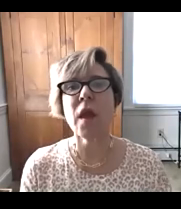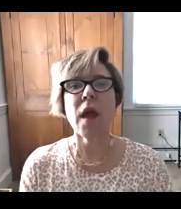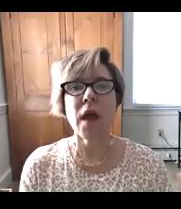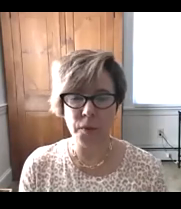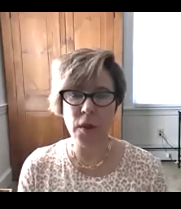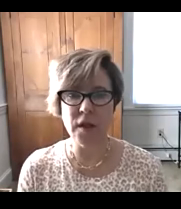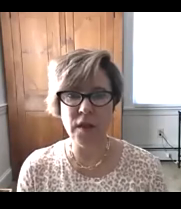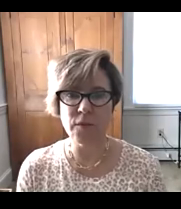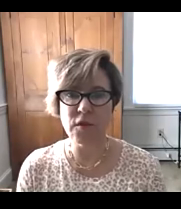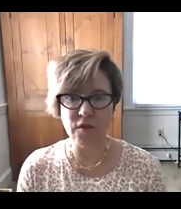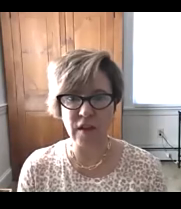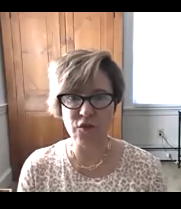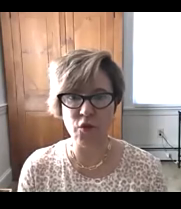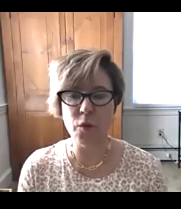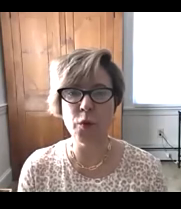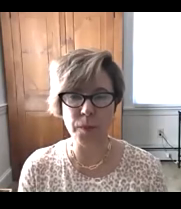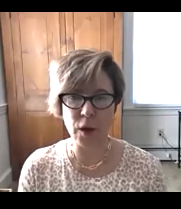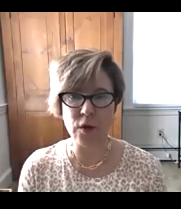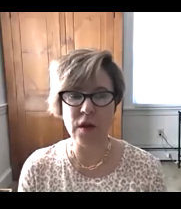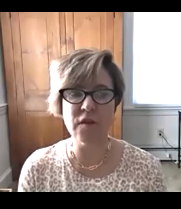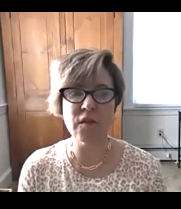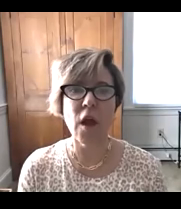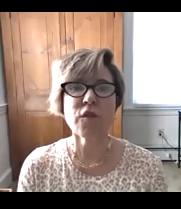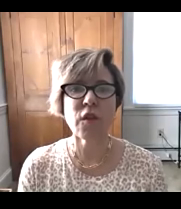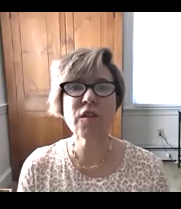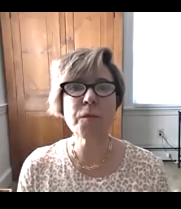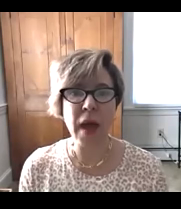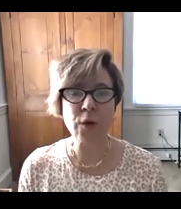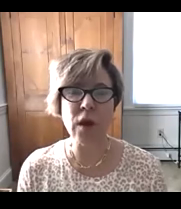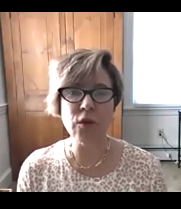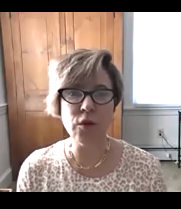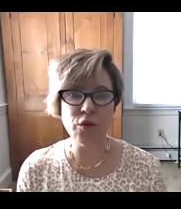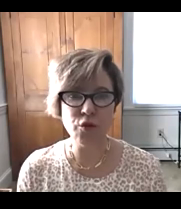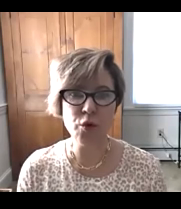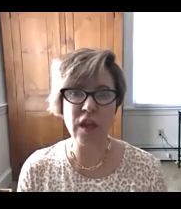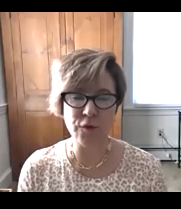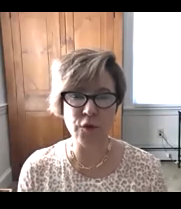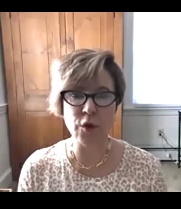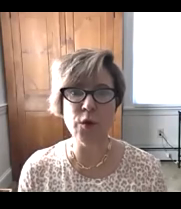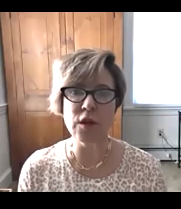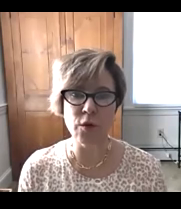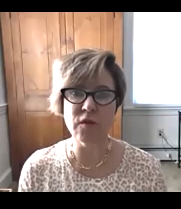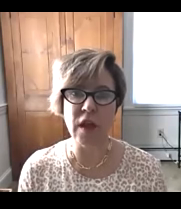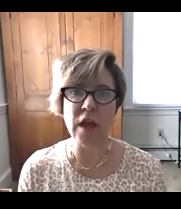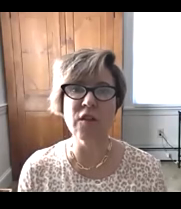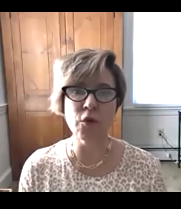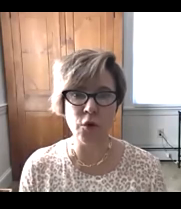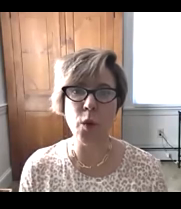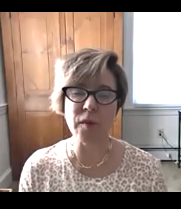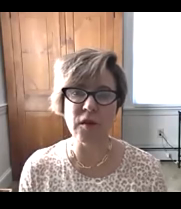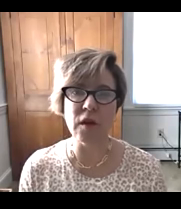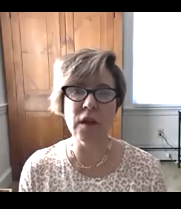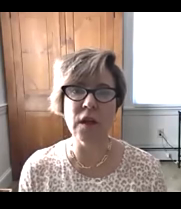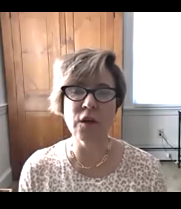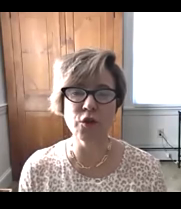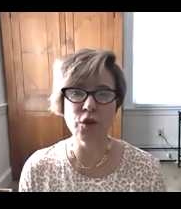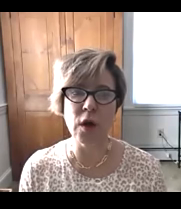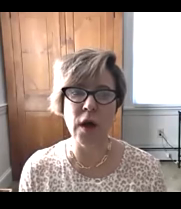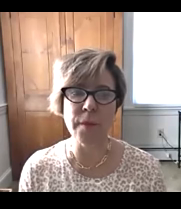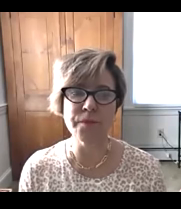management and applying them to disaster preparedness. So that's the background on the toolkit for you to use. Again, it's on our